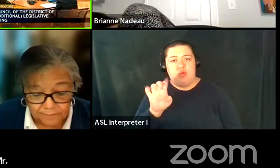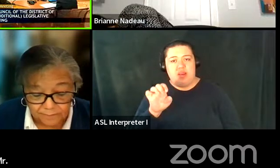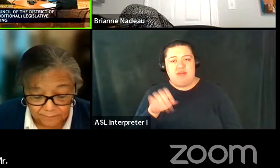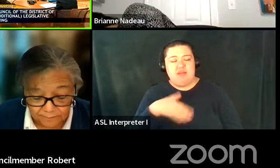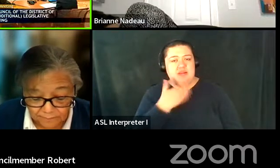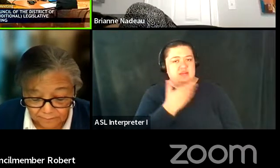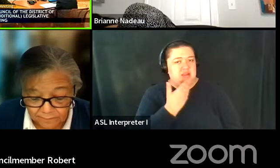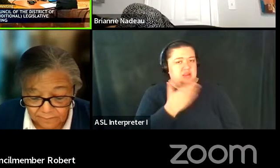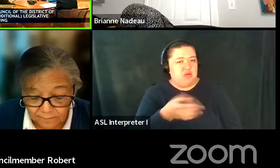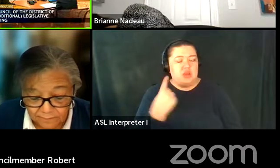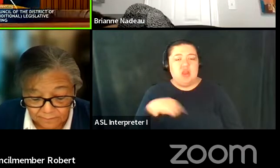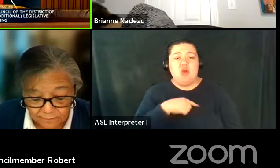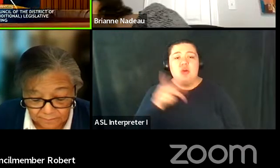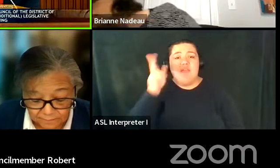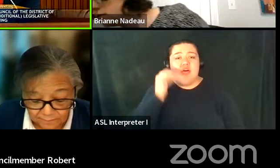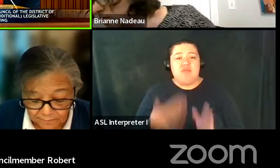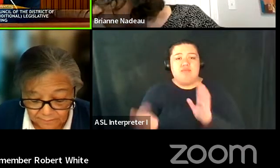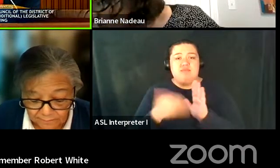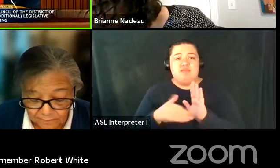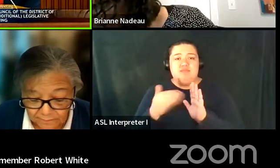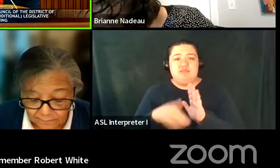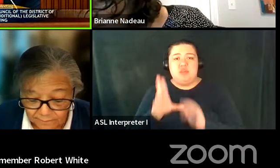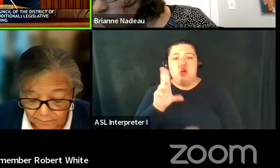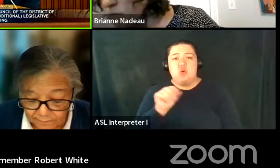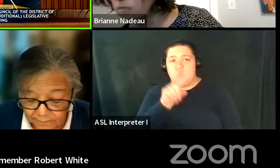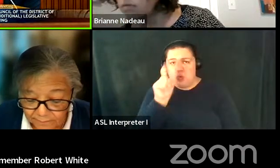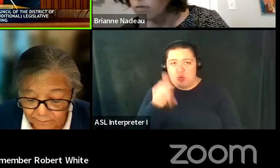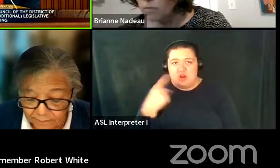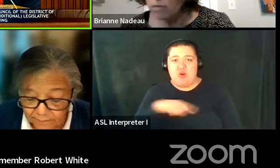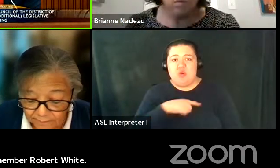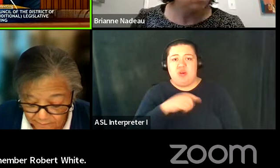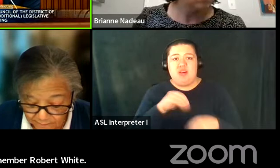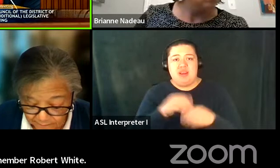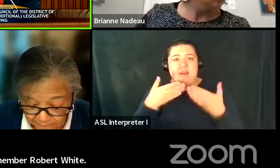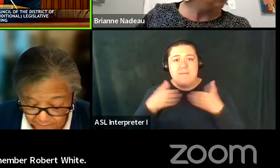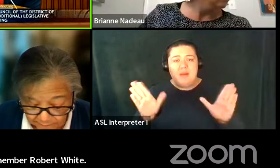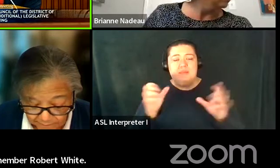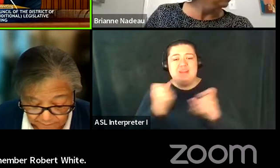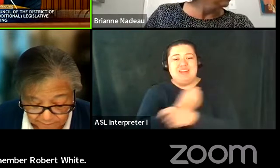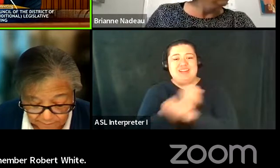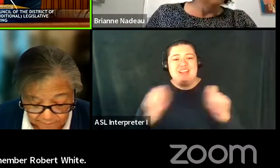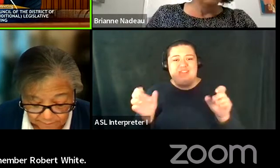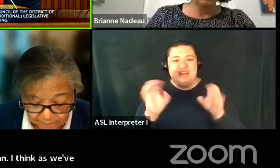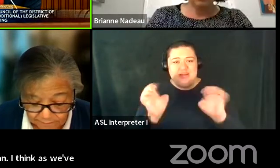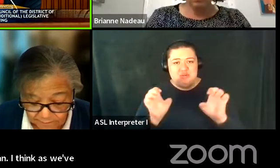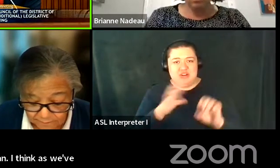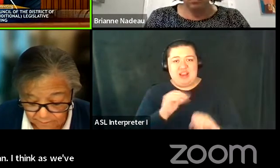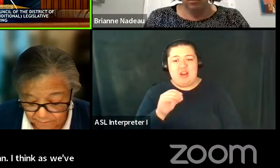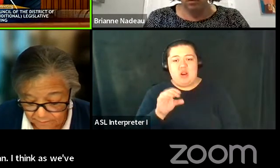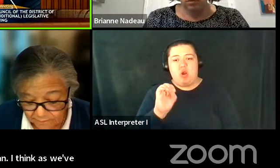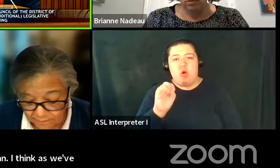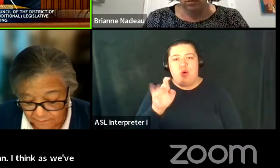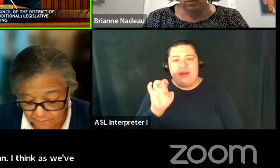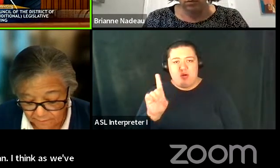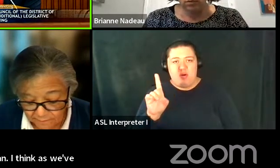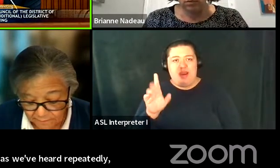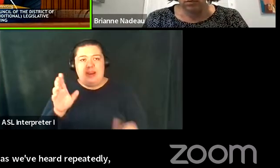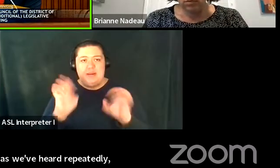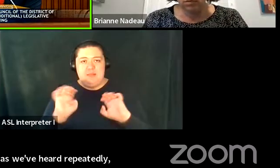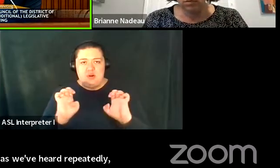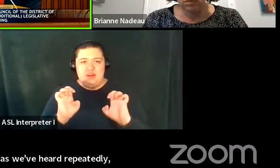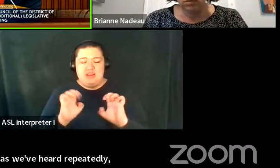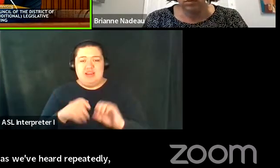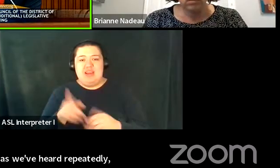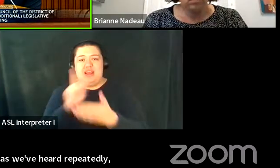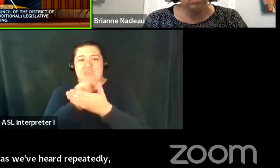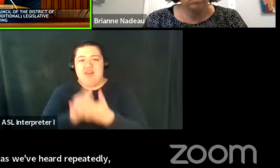I think as we've heard repeatedly, there's no question. We are in a public safety emergency and an opioid emergency. Every